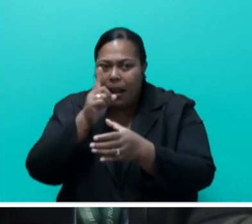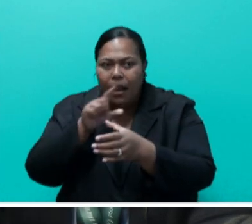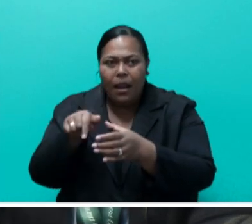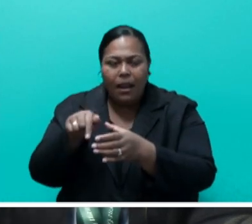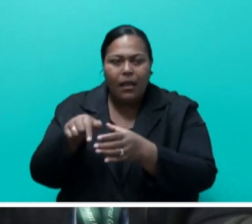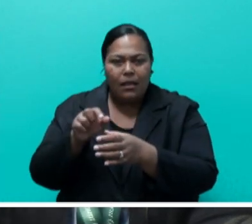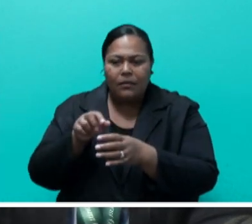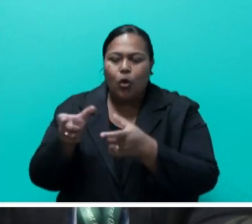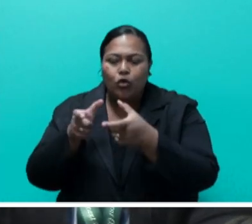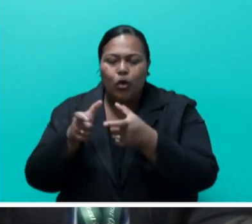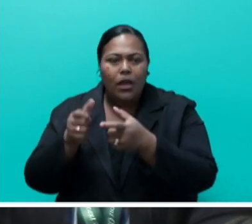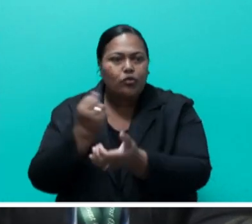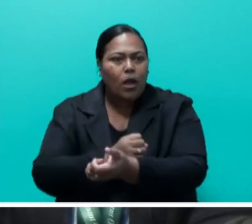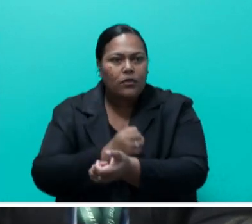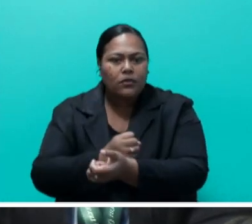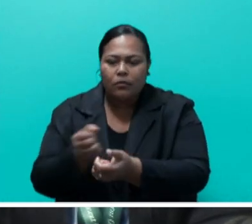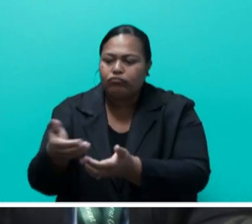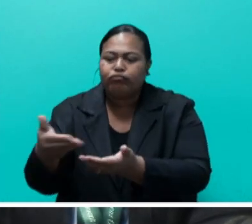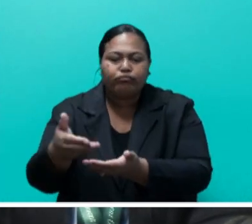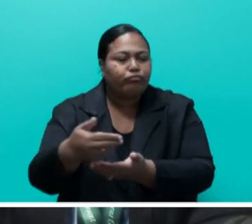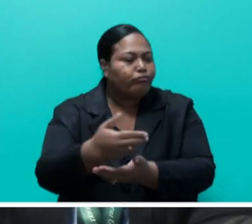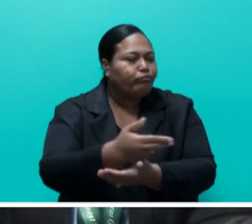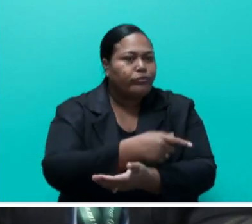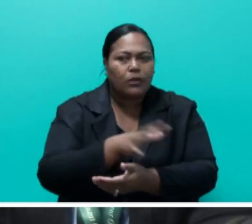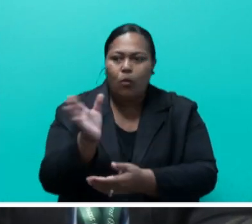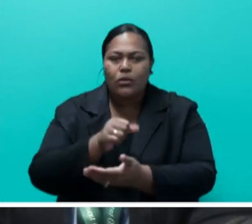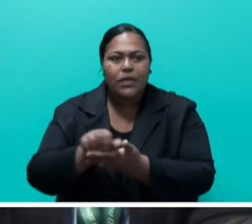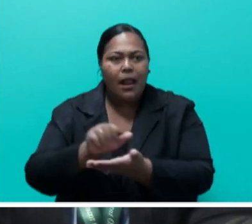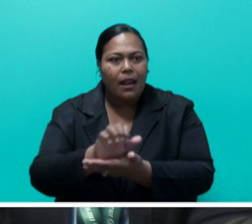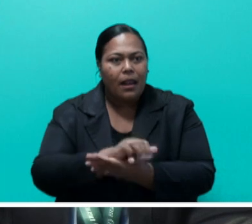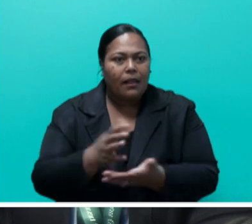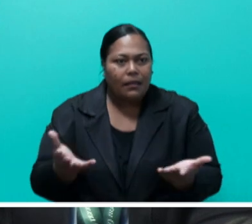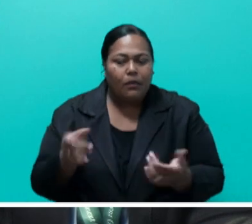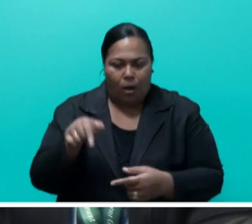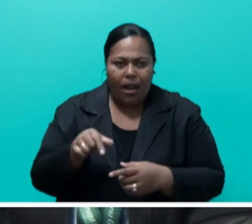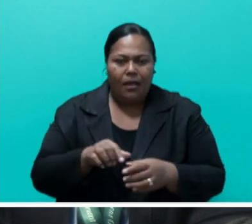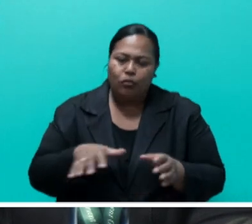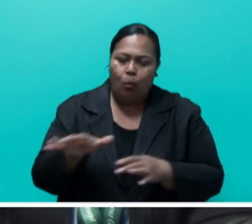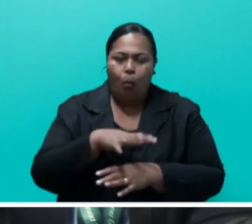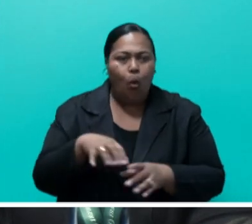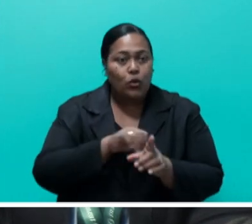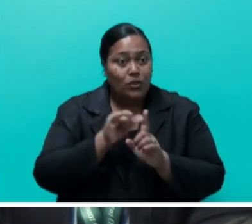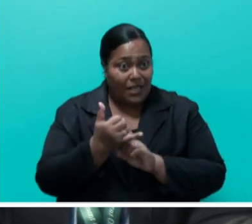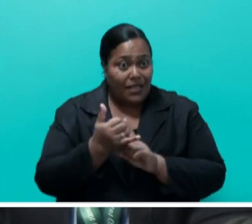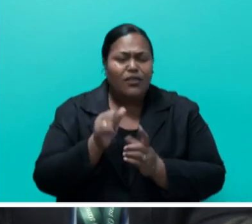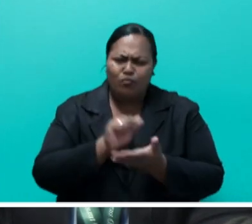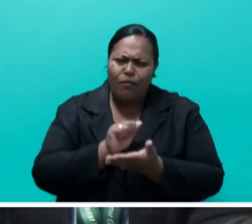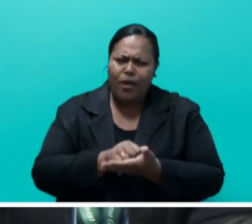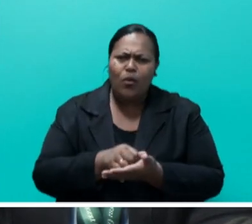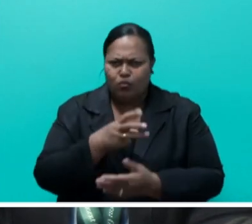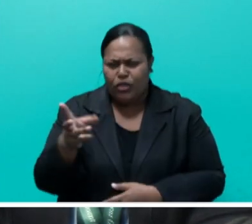matter across society, across Fijian society, and that is a proper word to use for